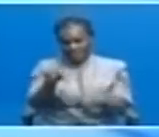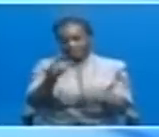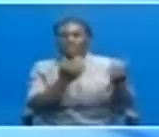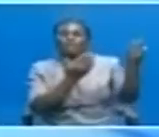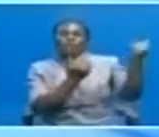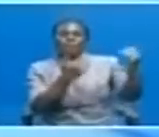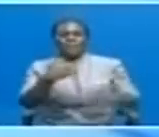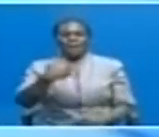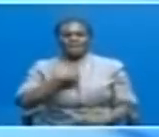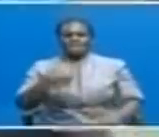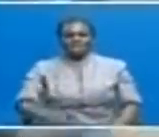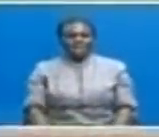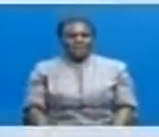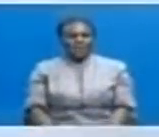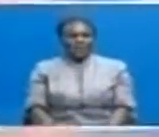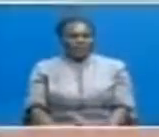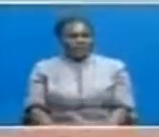optimistic.